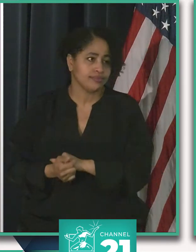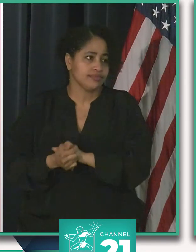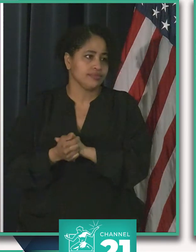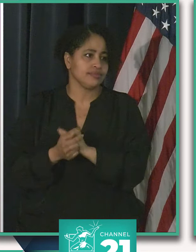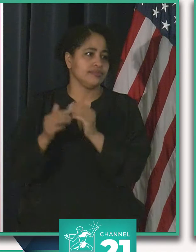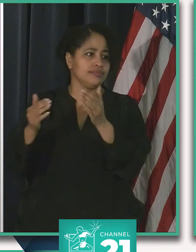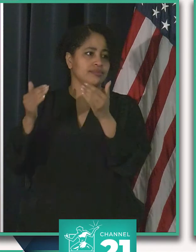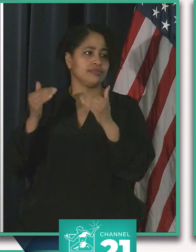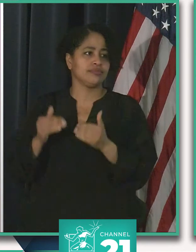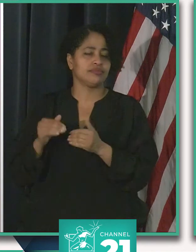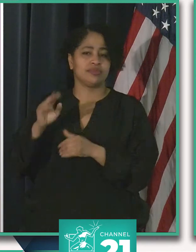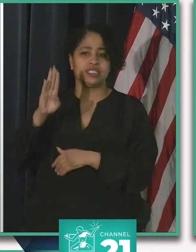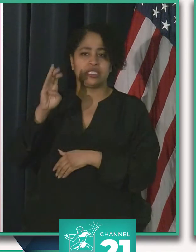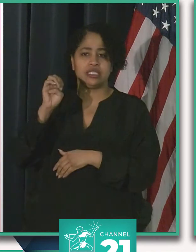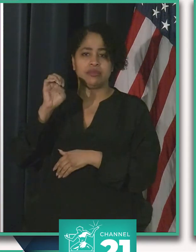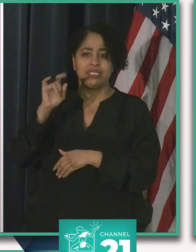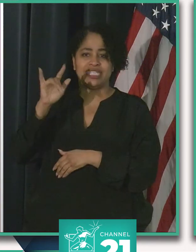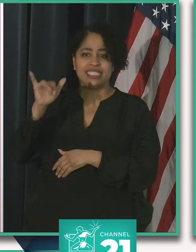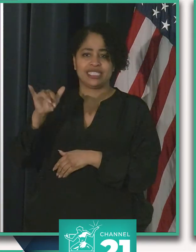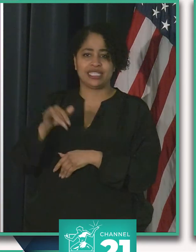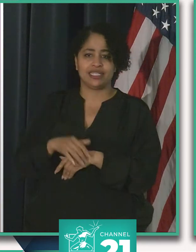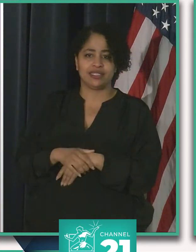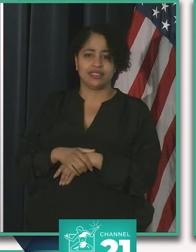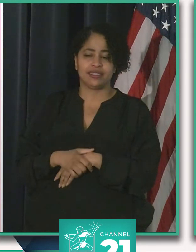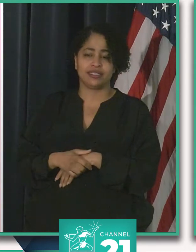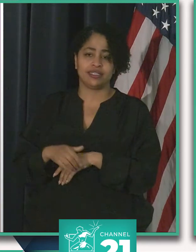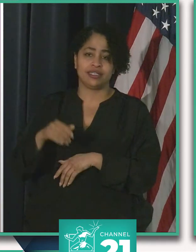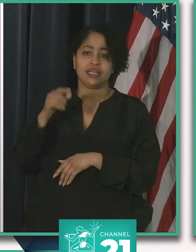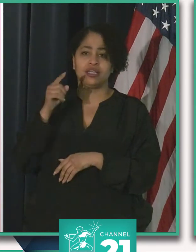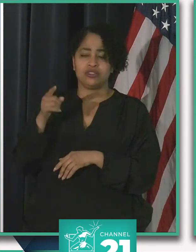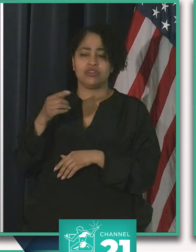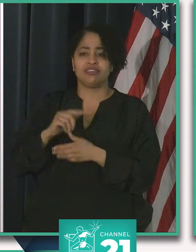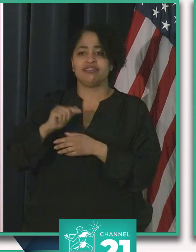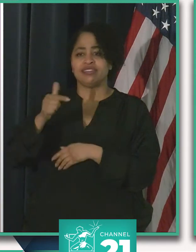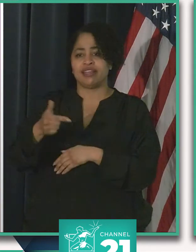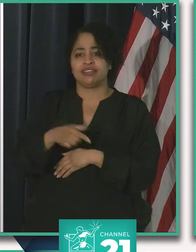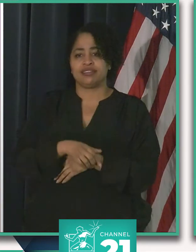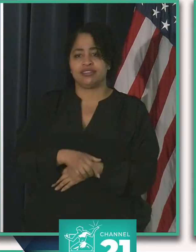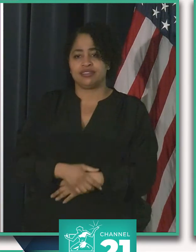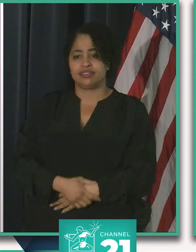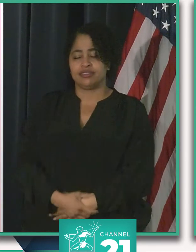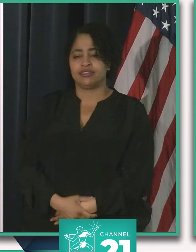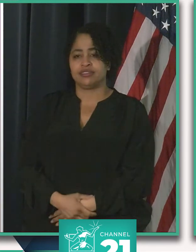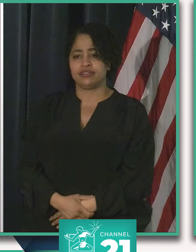Next is Mr. Beasley. Hey, Mr. Beasley, you're up.